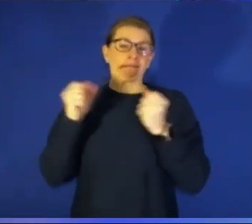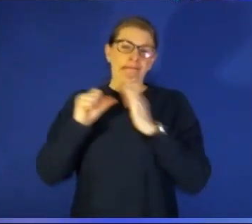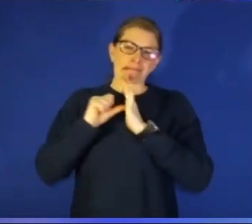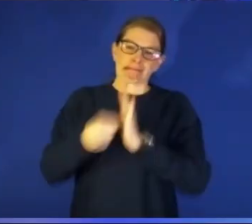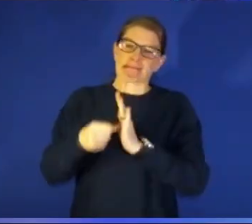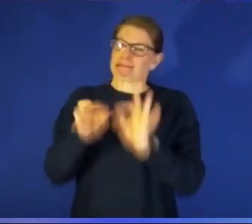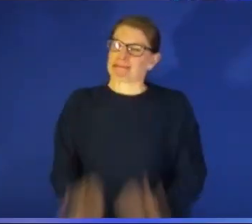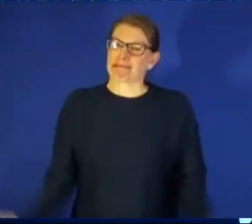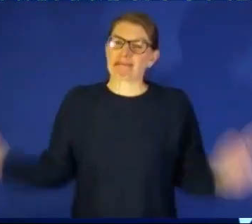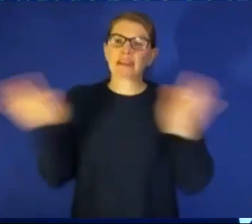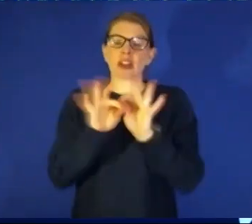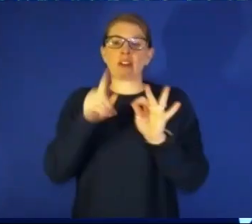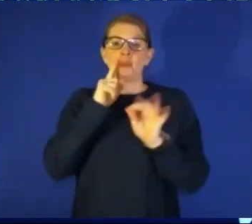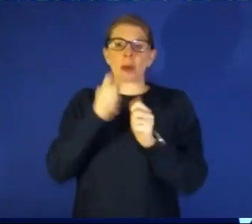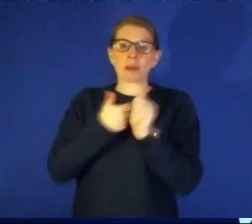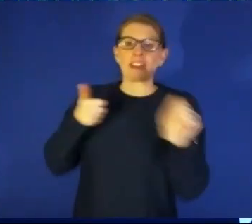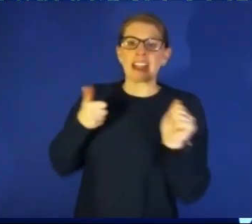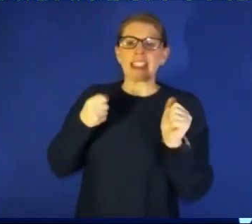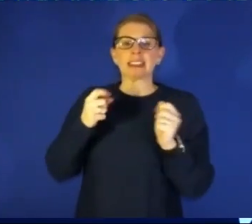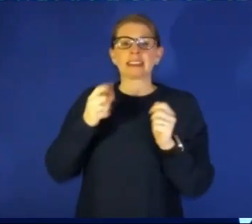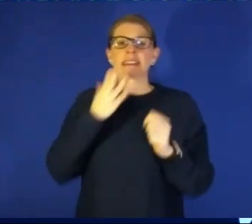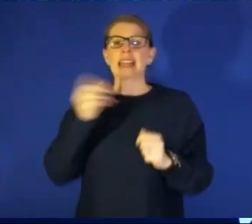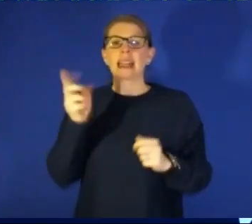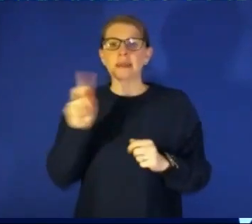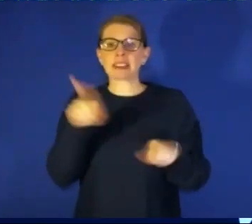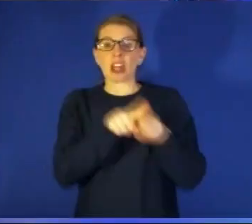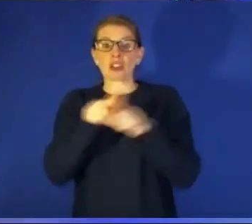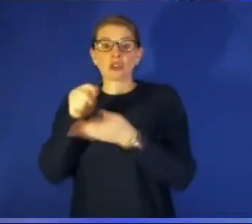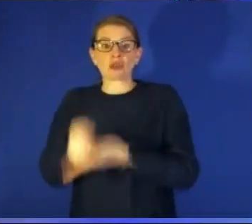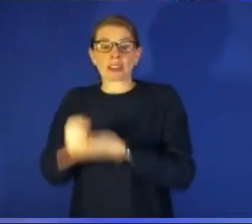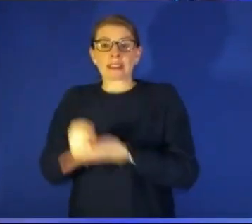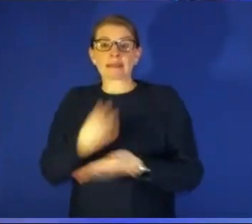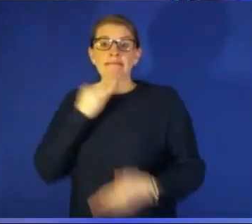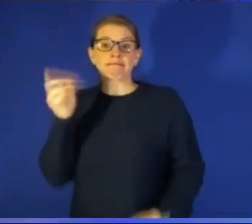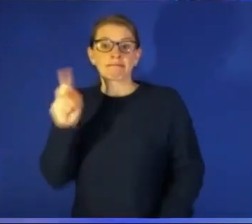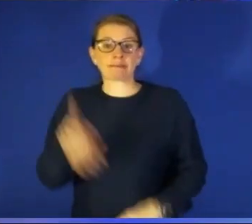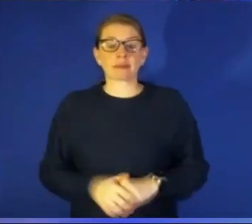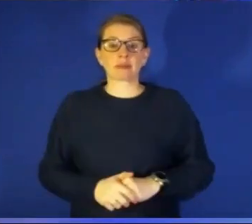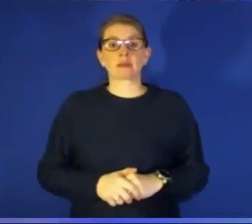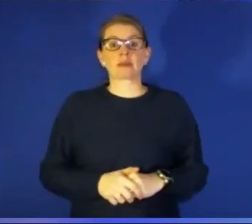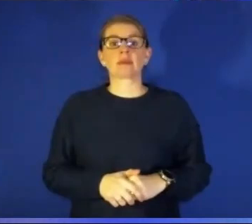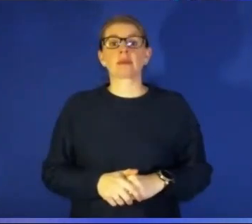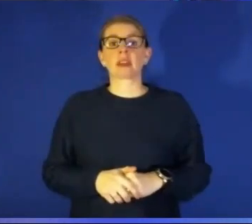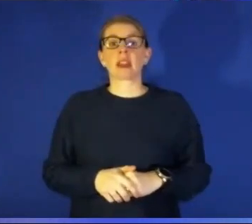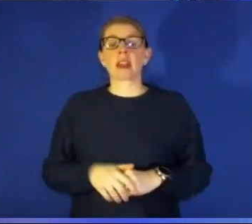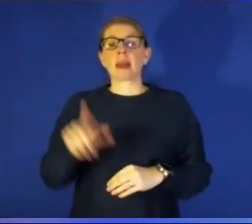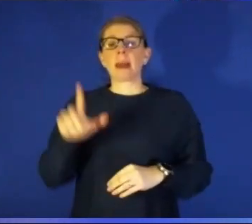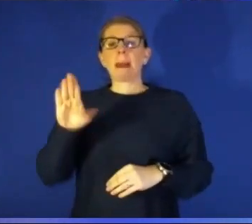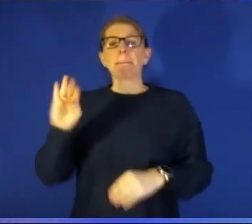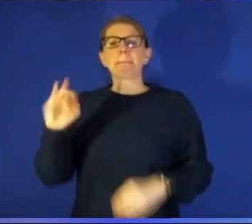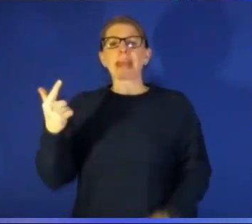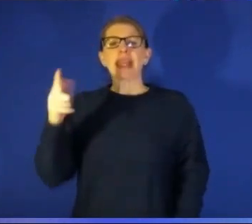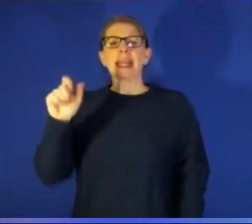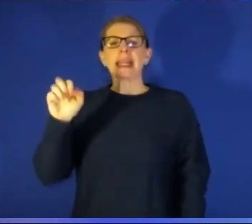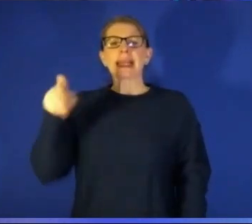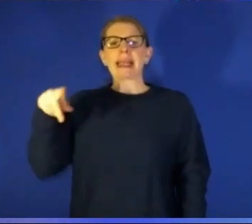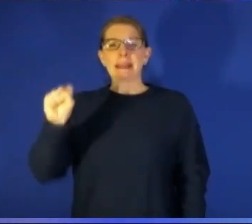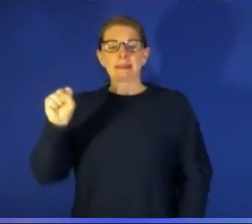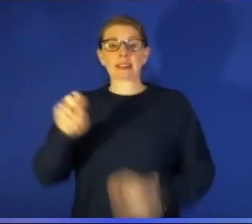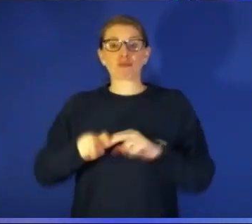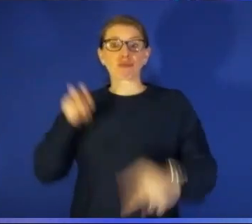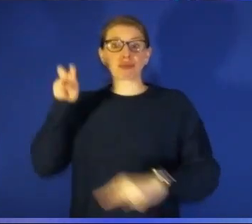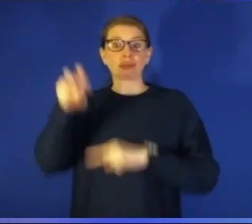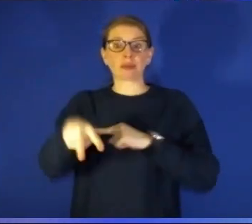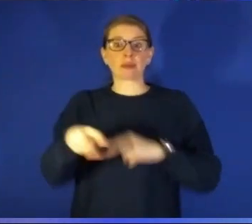both in preventing diabetes and in treating it. So I want to talk about some big leaps. You use that term, big leaps, when it comes to how